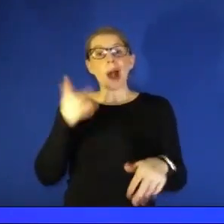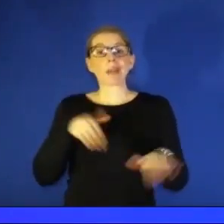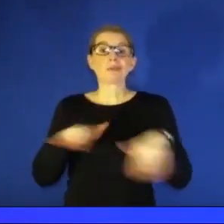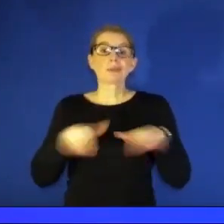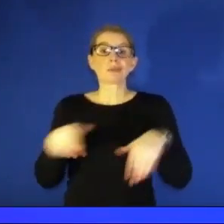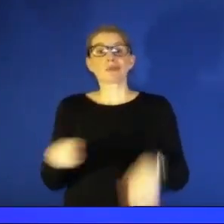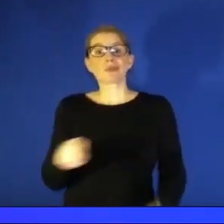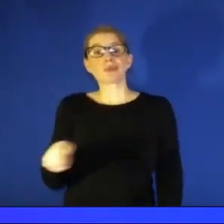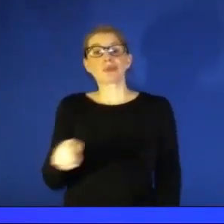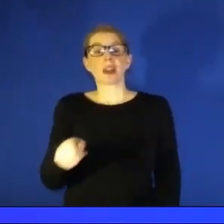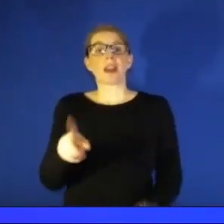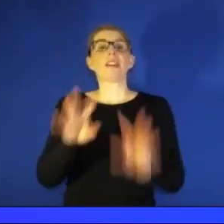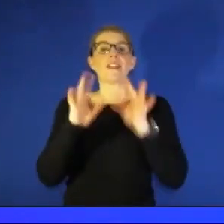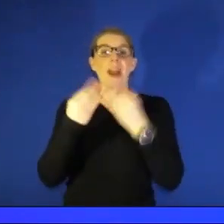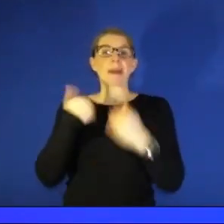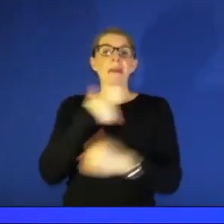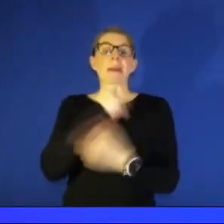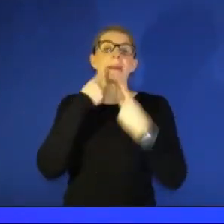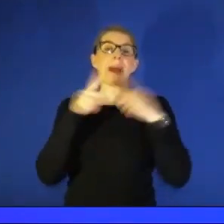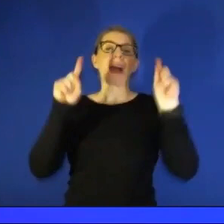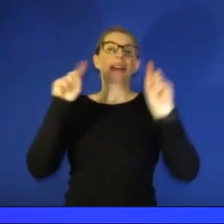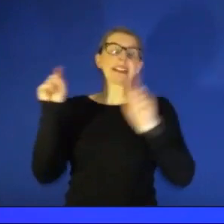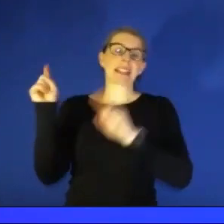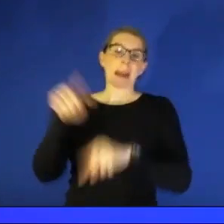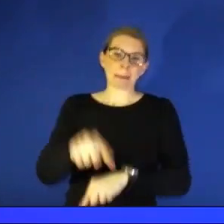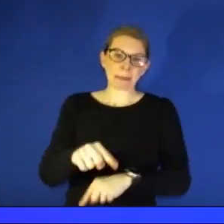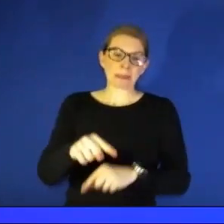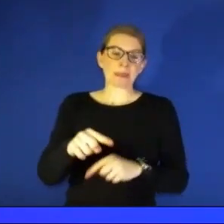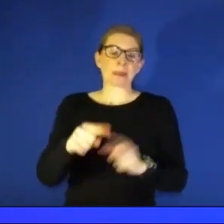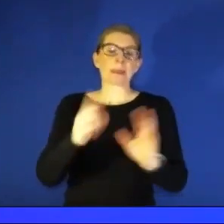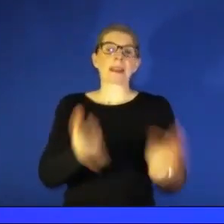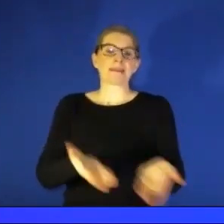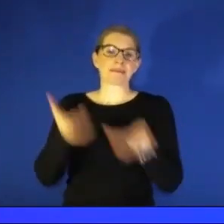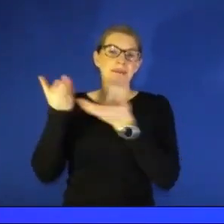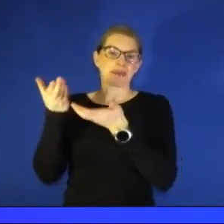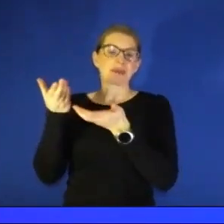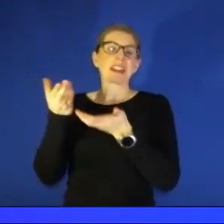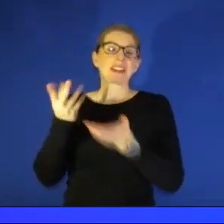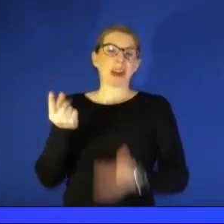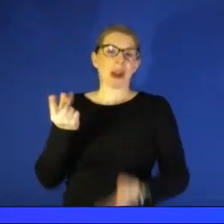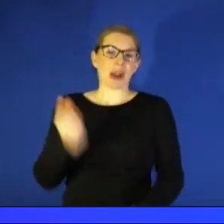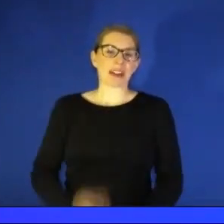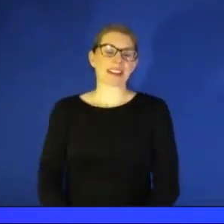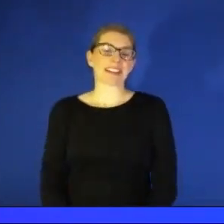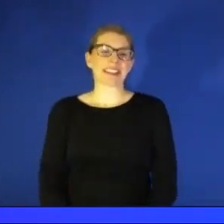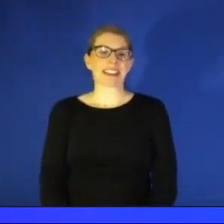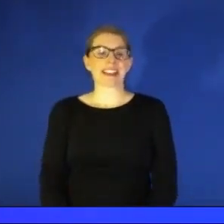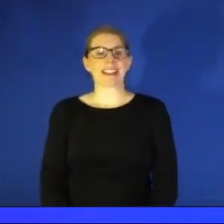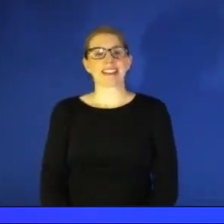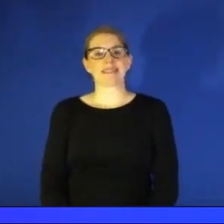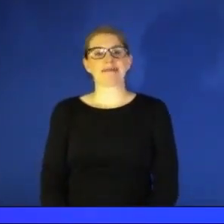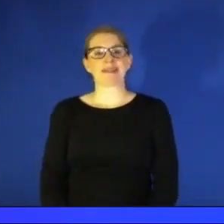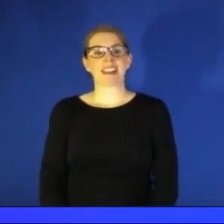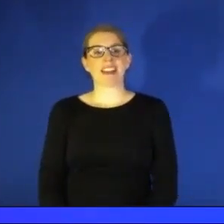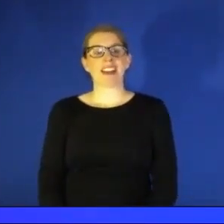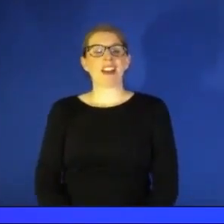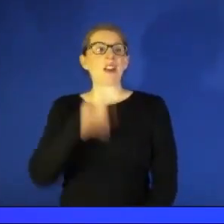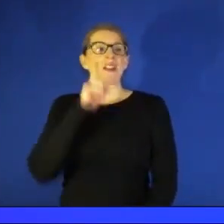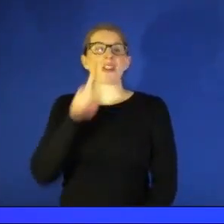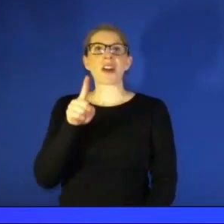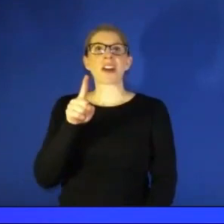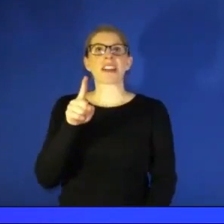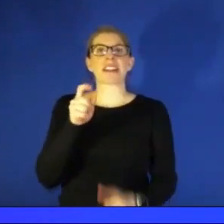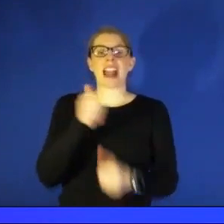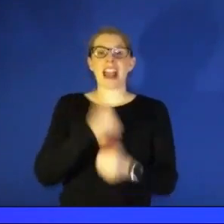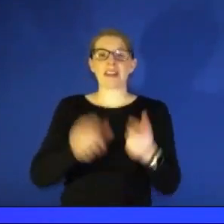family member was able to come and collect the dog. But it's just, for every one story like